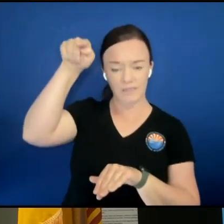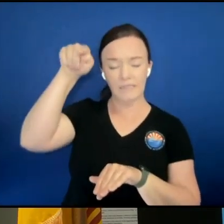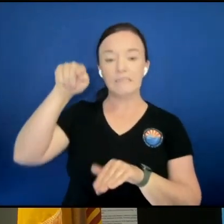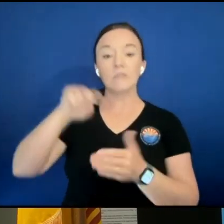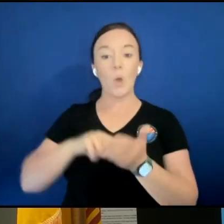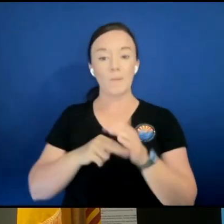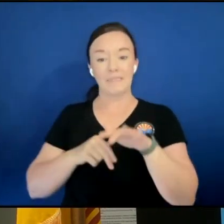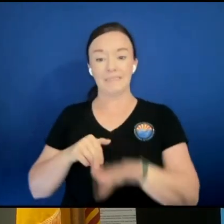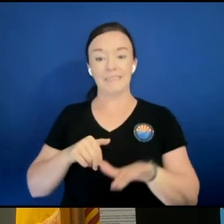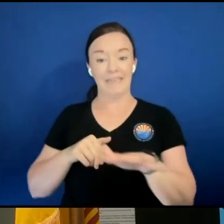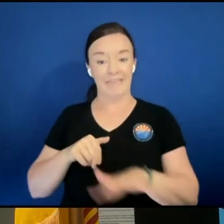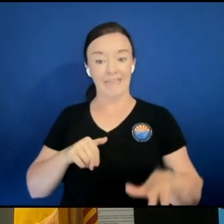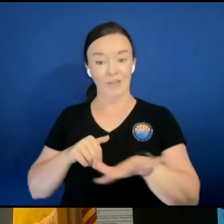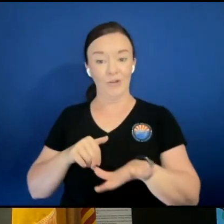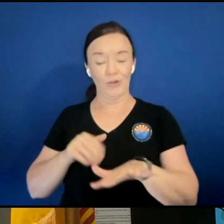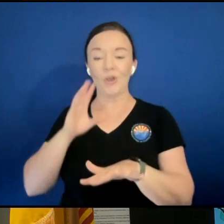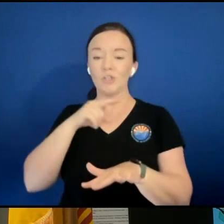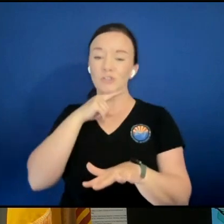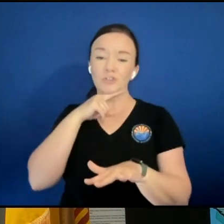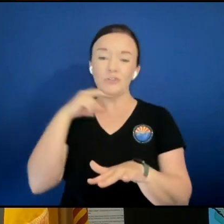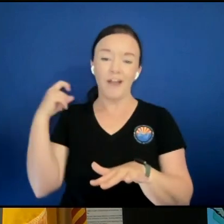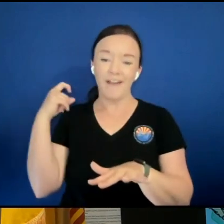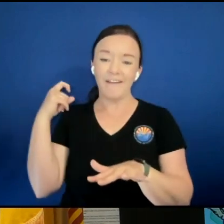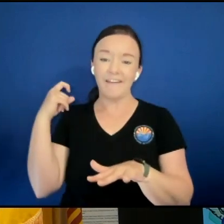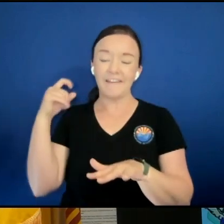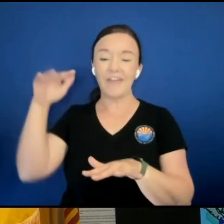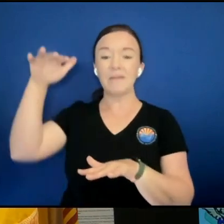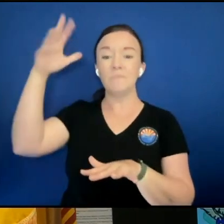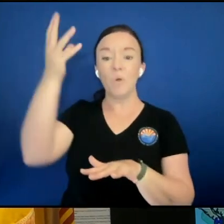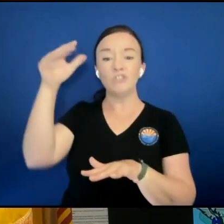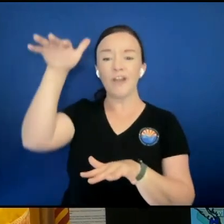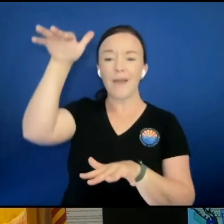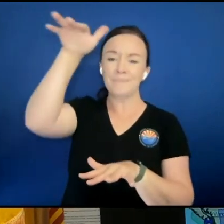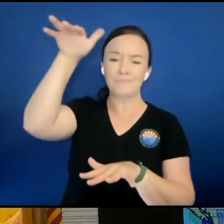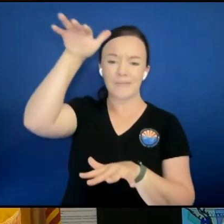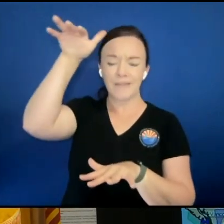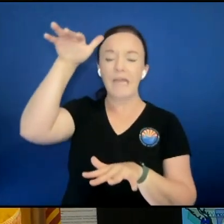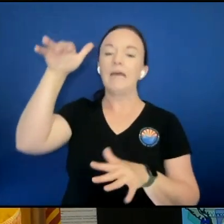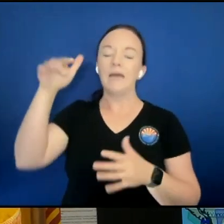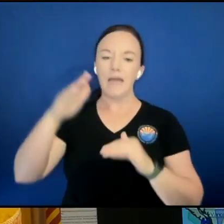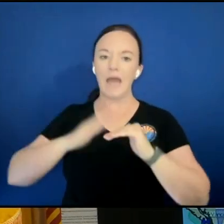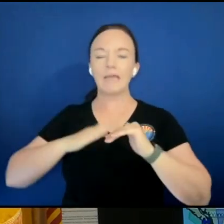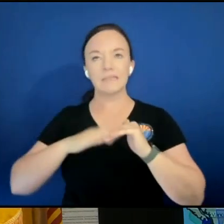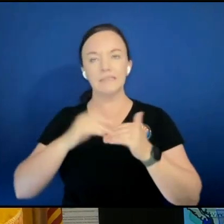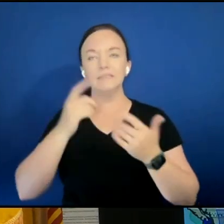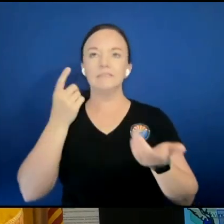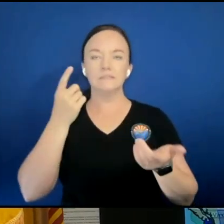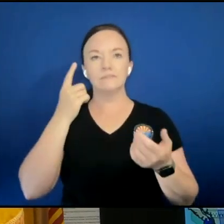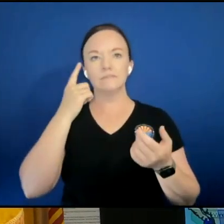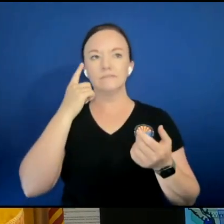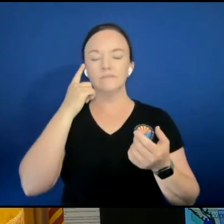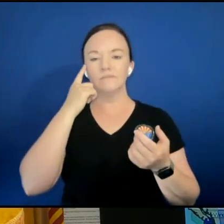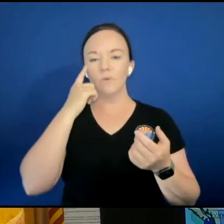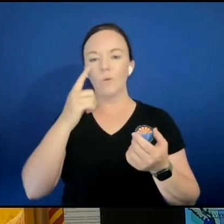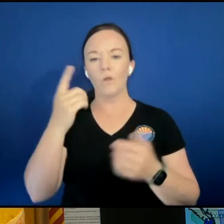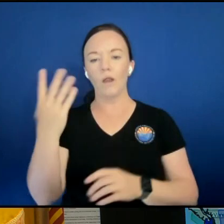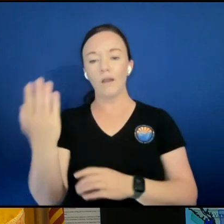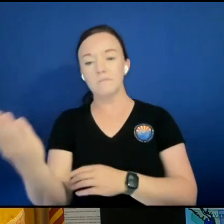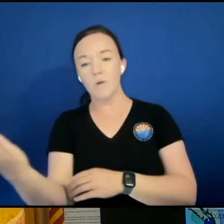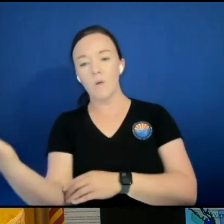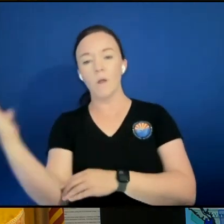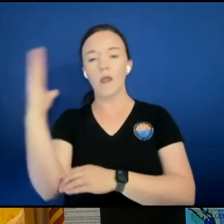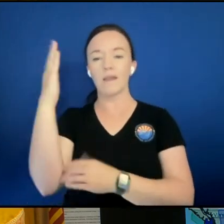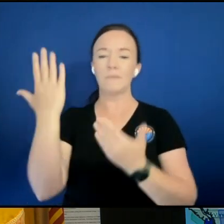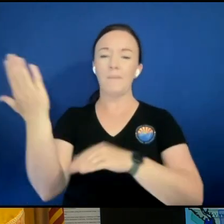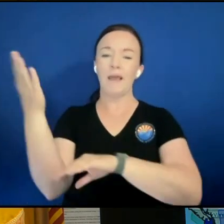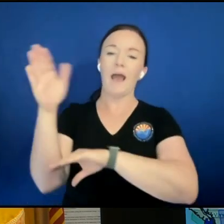dry below that layer of moisture, at least for the first half, if not even portions of the second half of the day, and